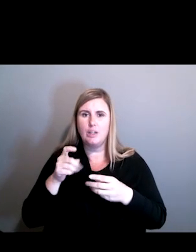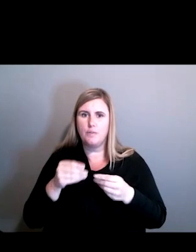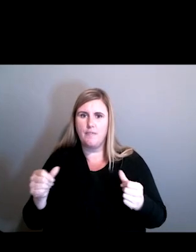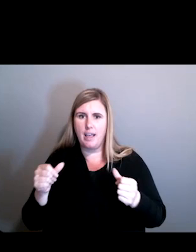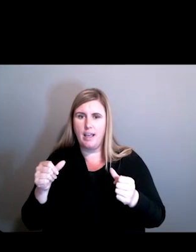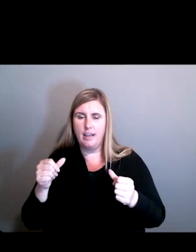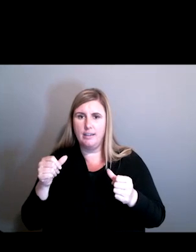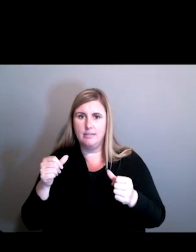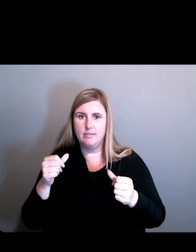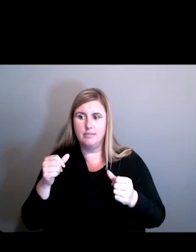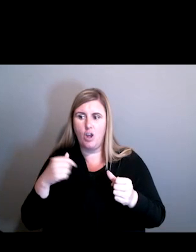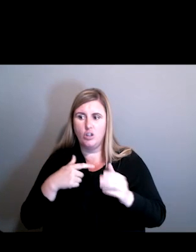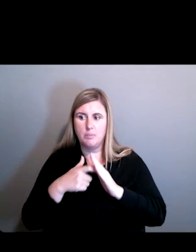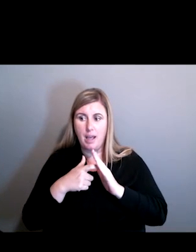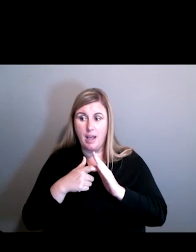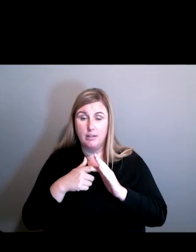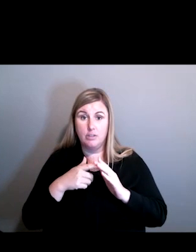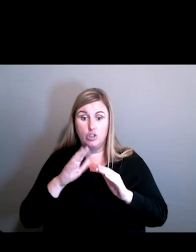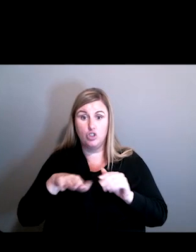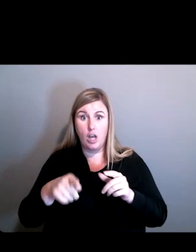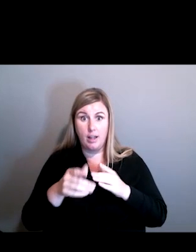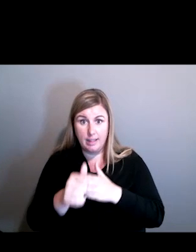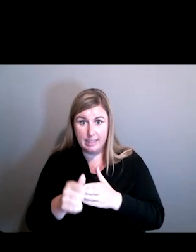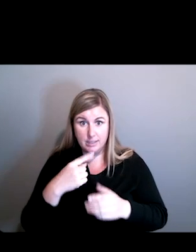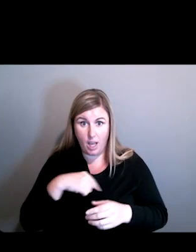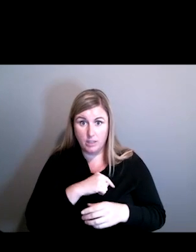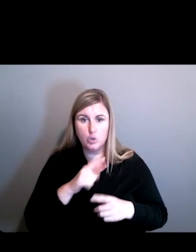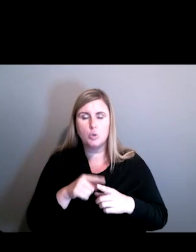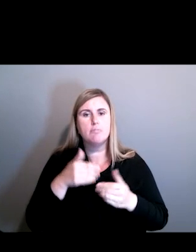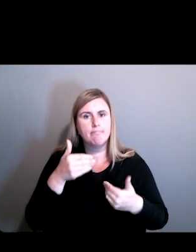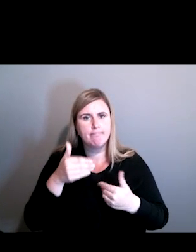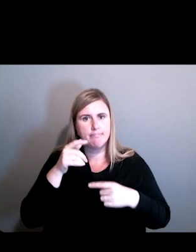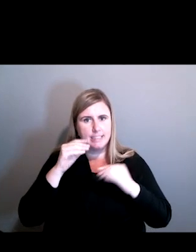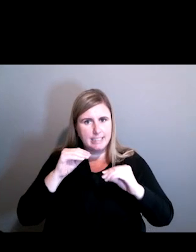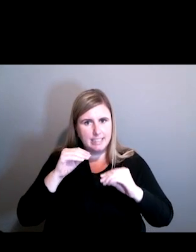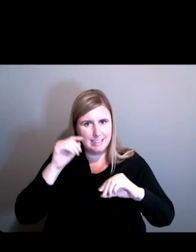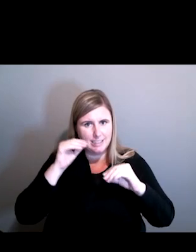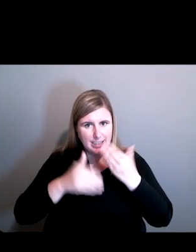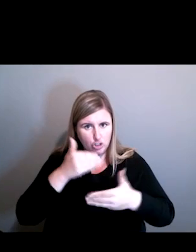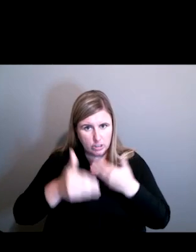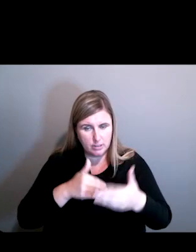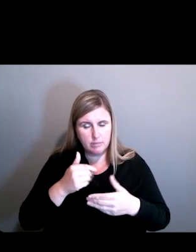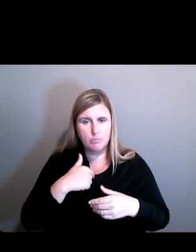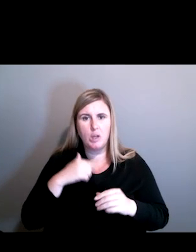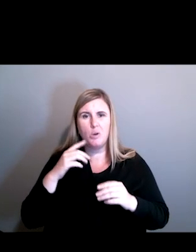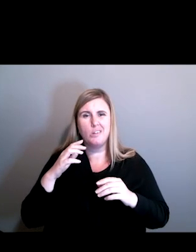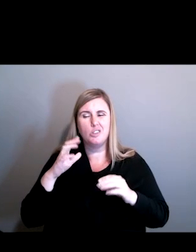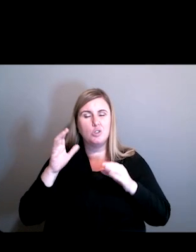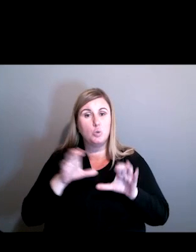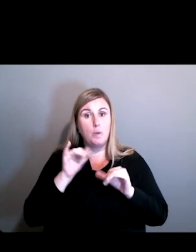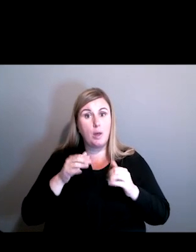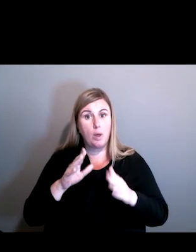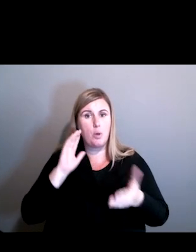in our demands, and we want to move from child-led activities to intensive teaching sessions. And we want to do so in such a way that